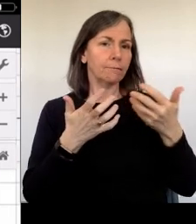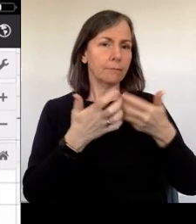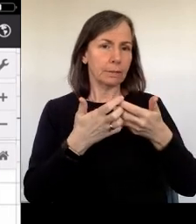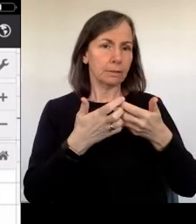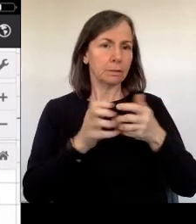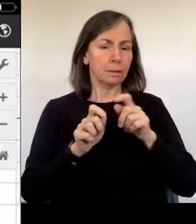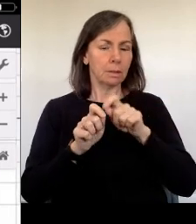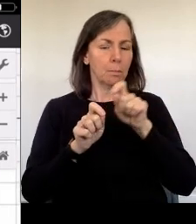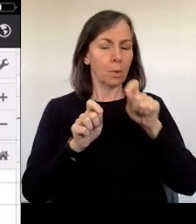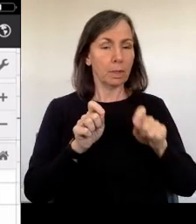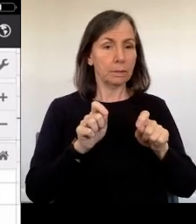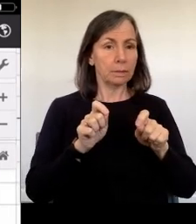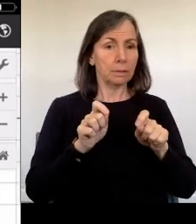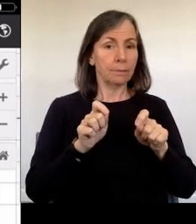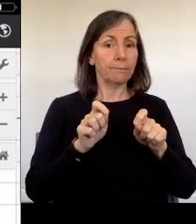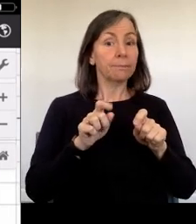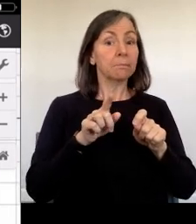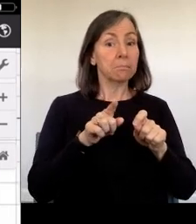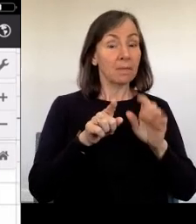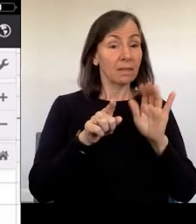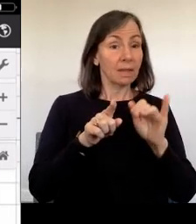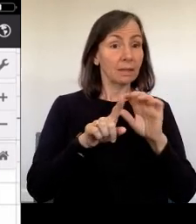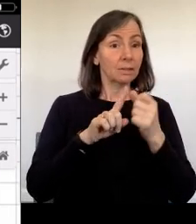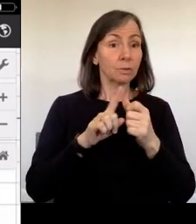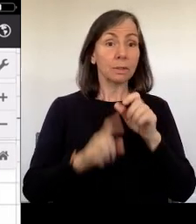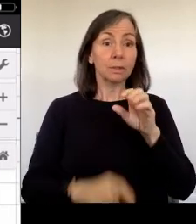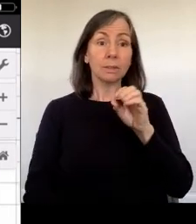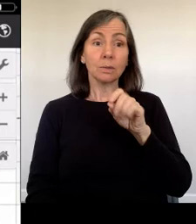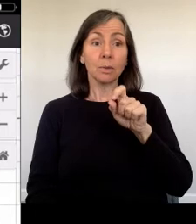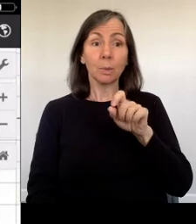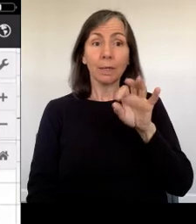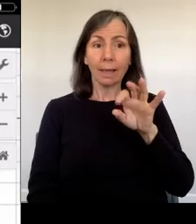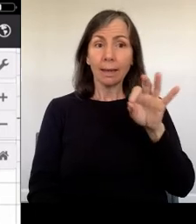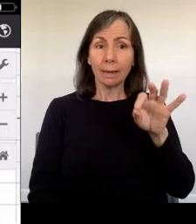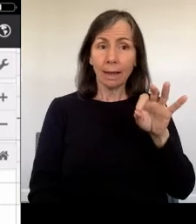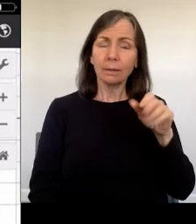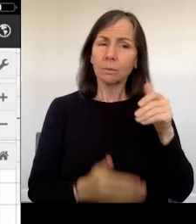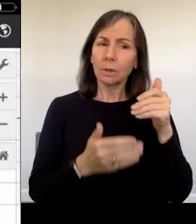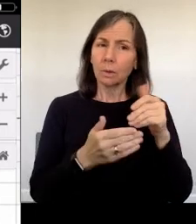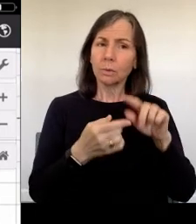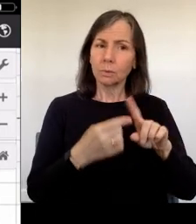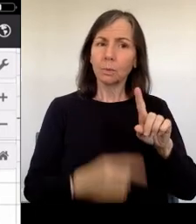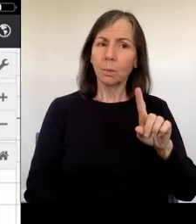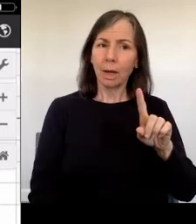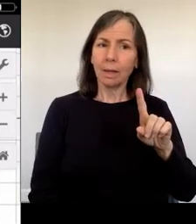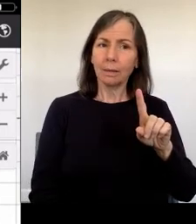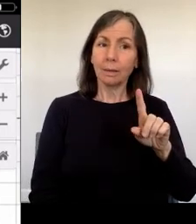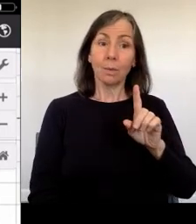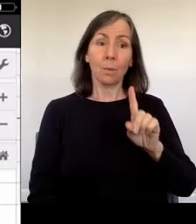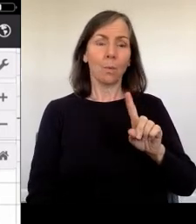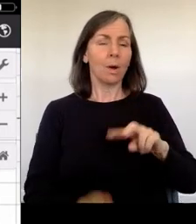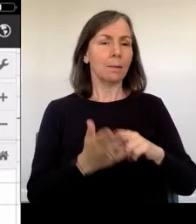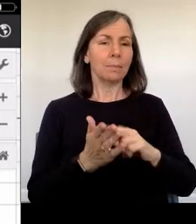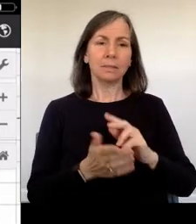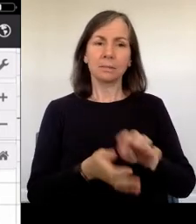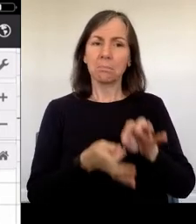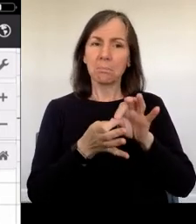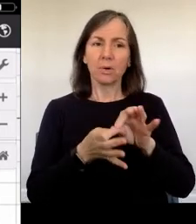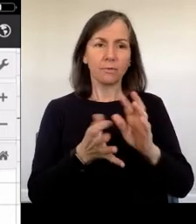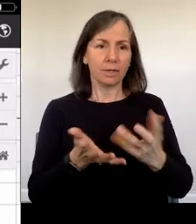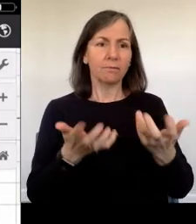it's 0.99, that's really close to 1. And 1 means that it fits